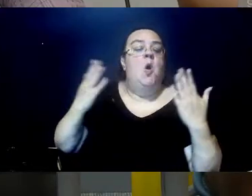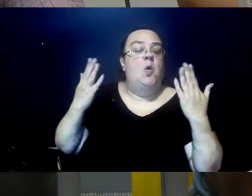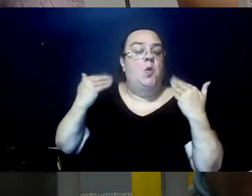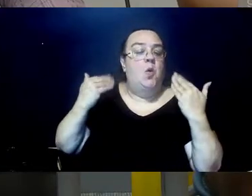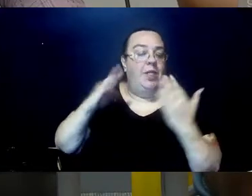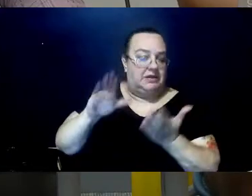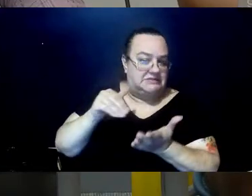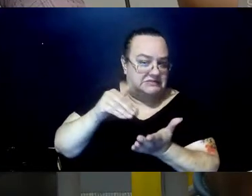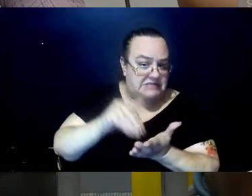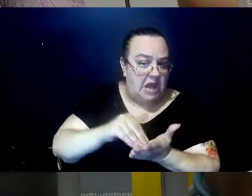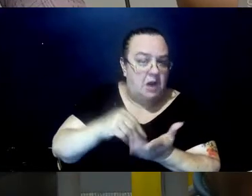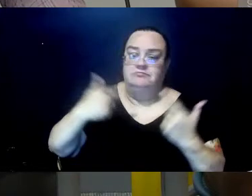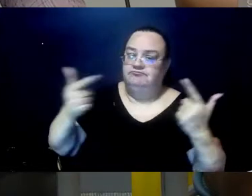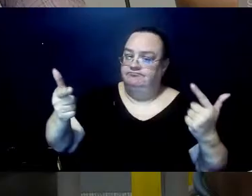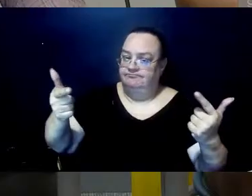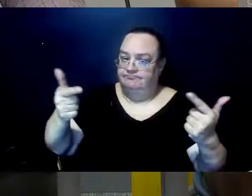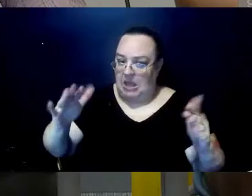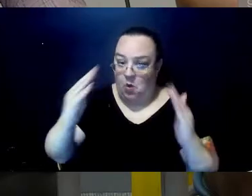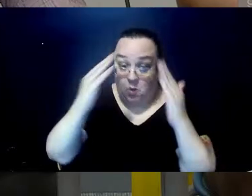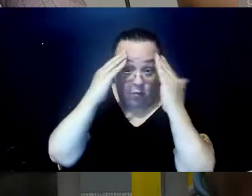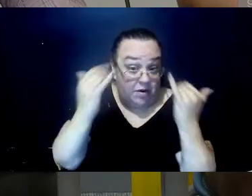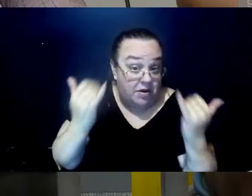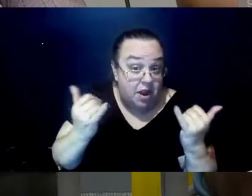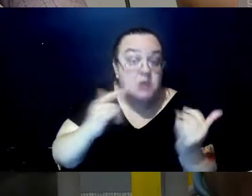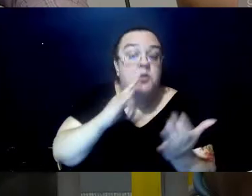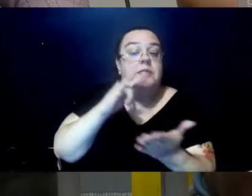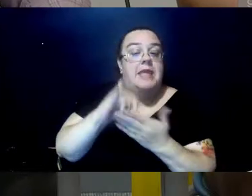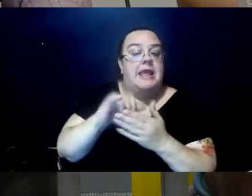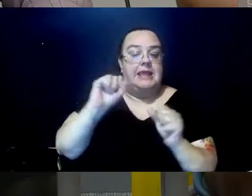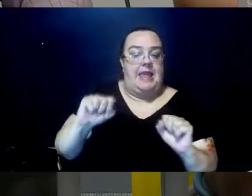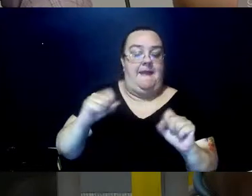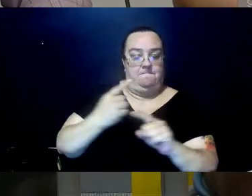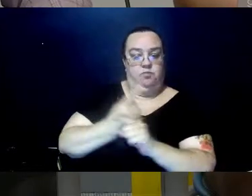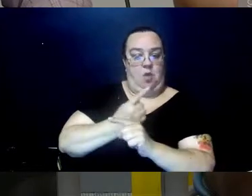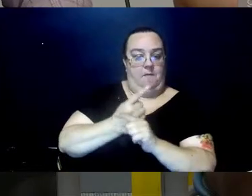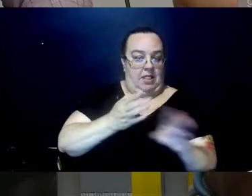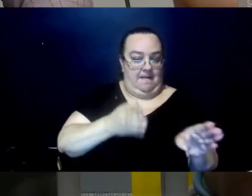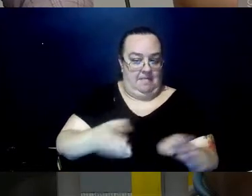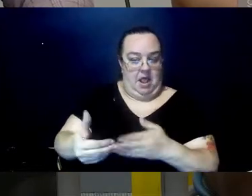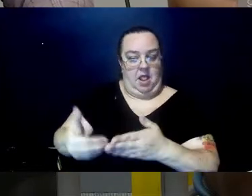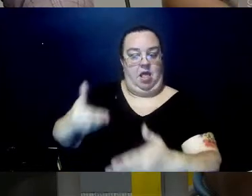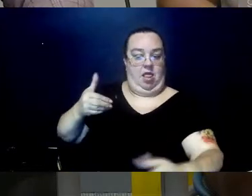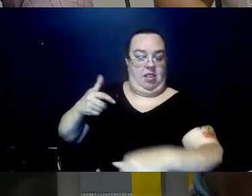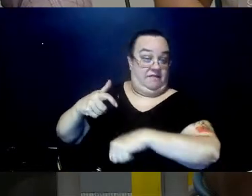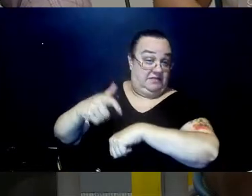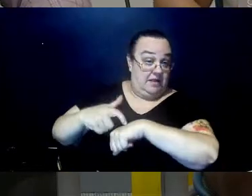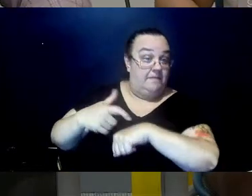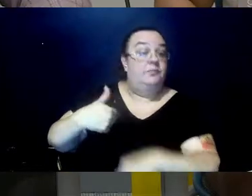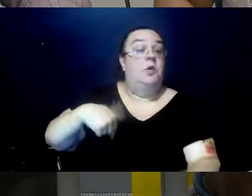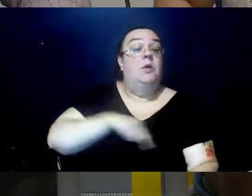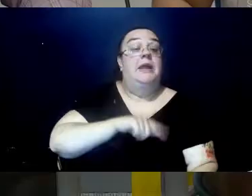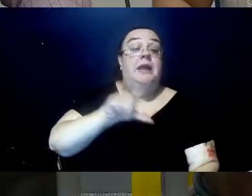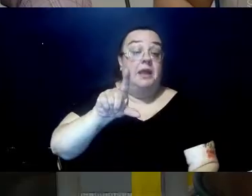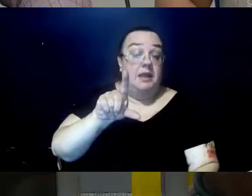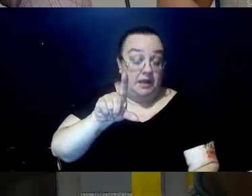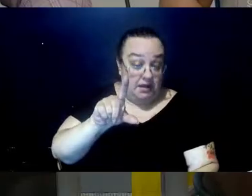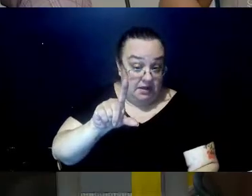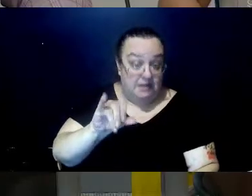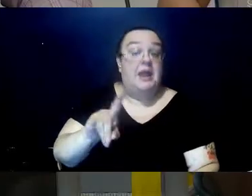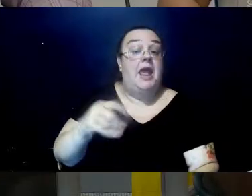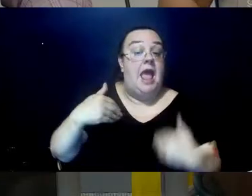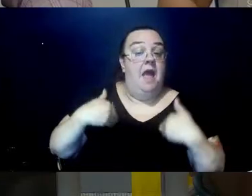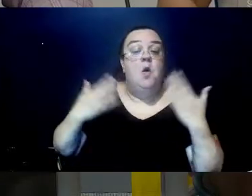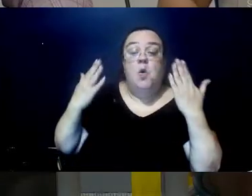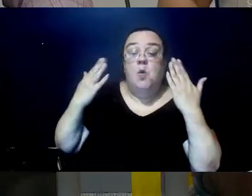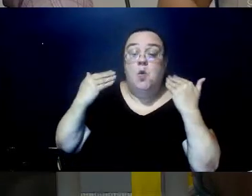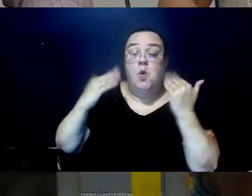there now, just so that we can plan properly in advance. We did have cooling centers